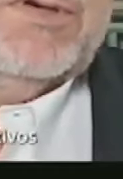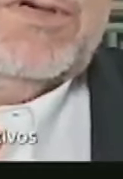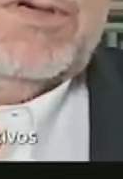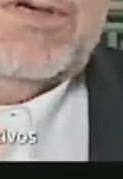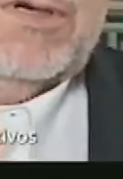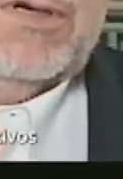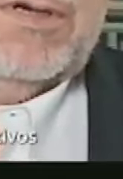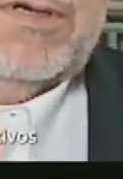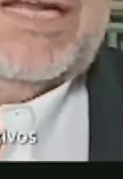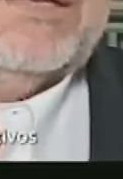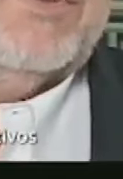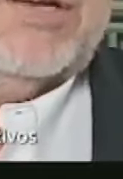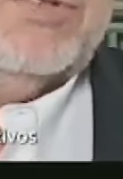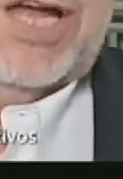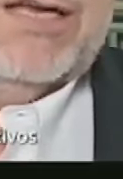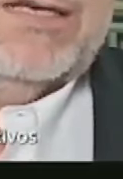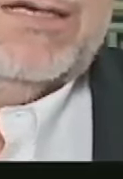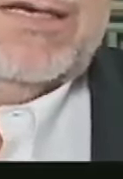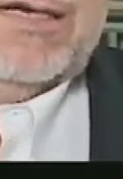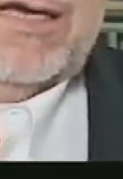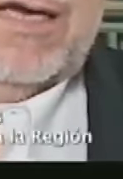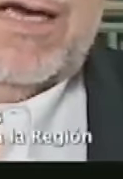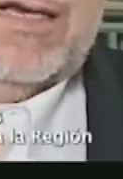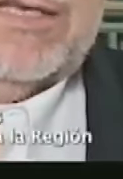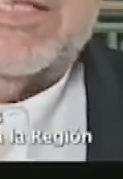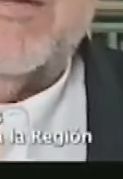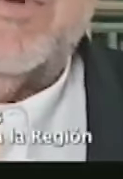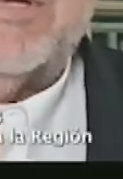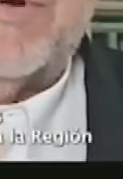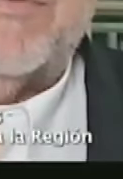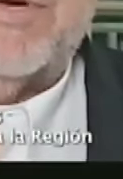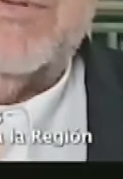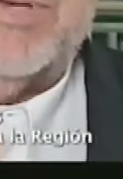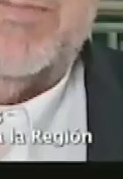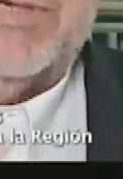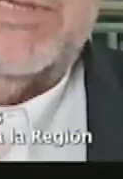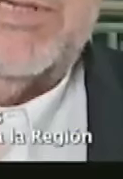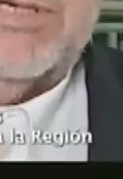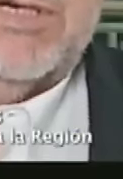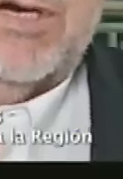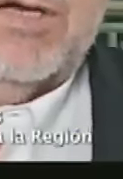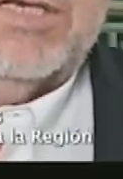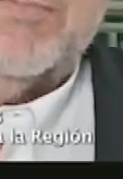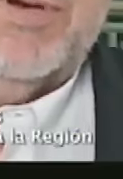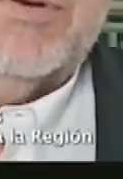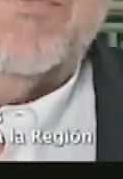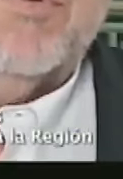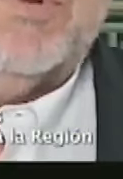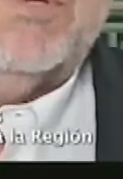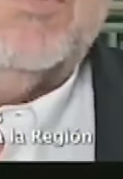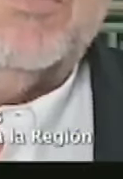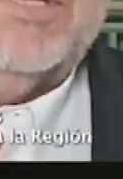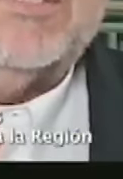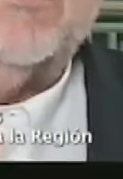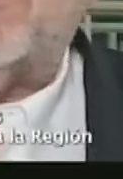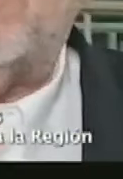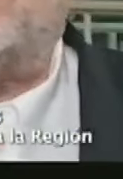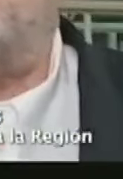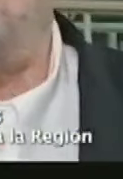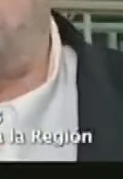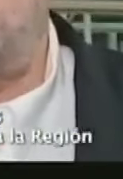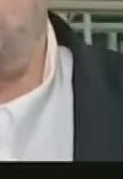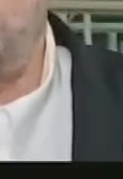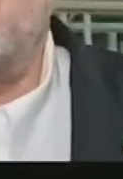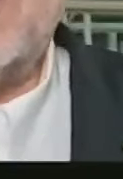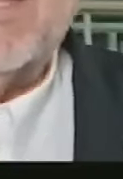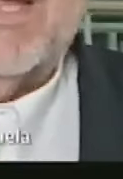for native genocide and the enslavement of African peoples under the period of European colonialism throughout